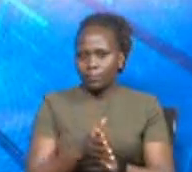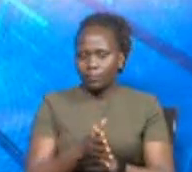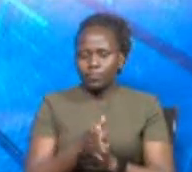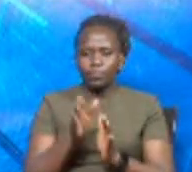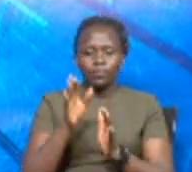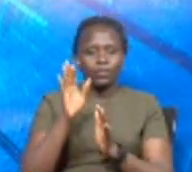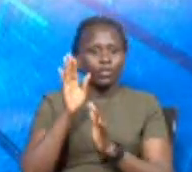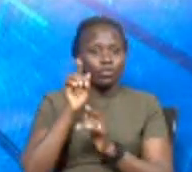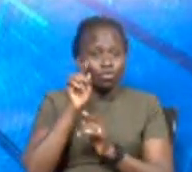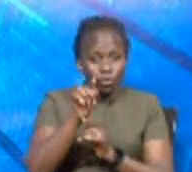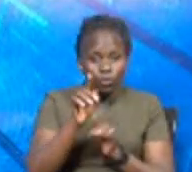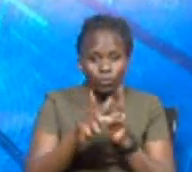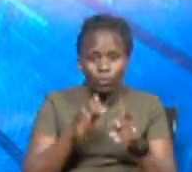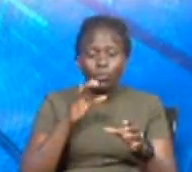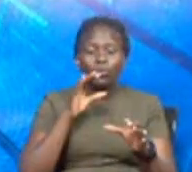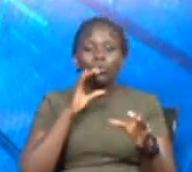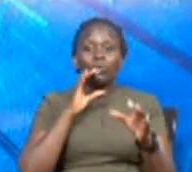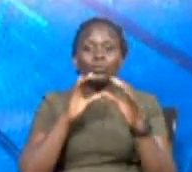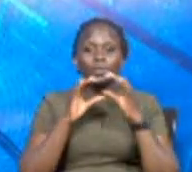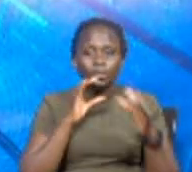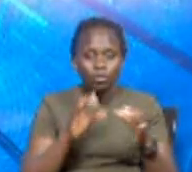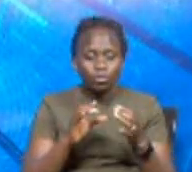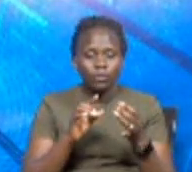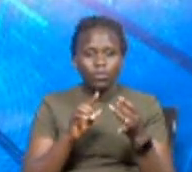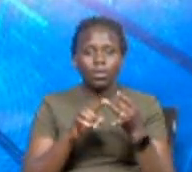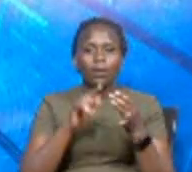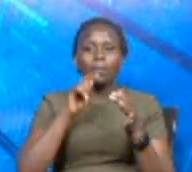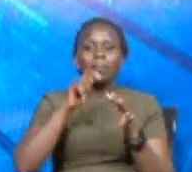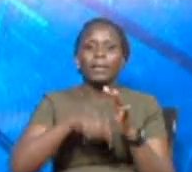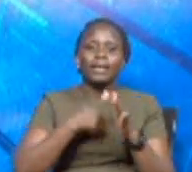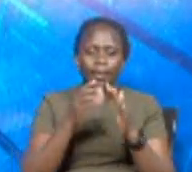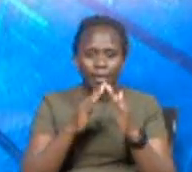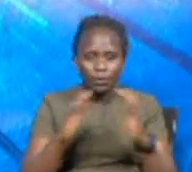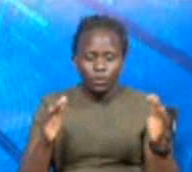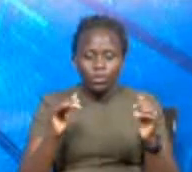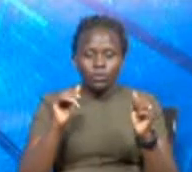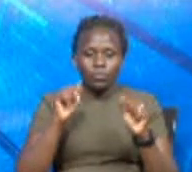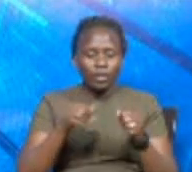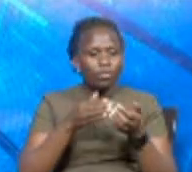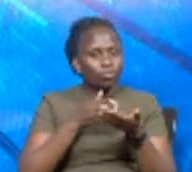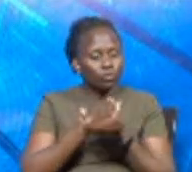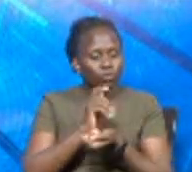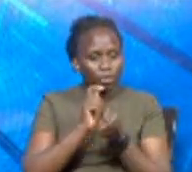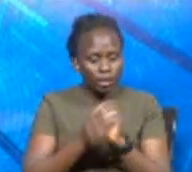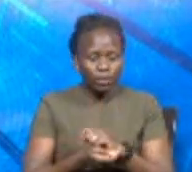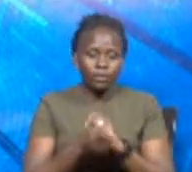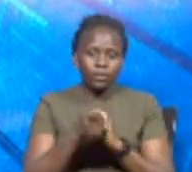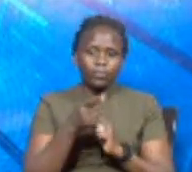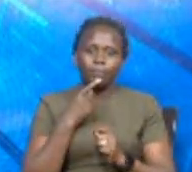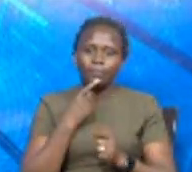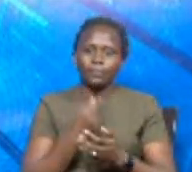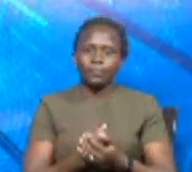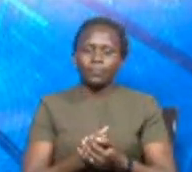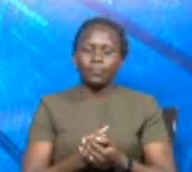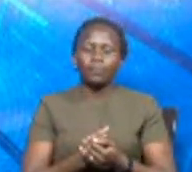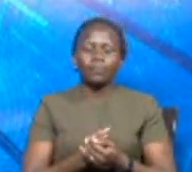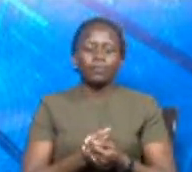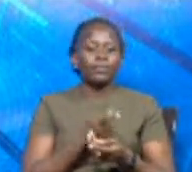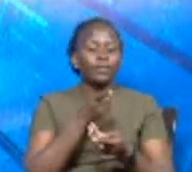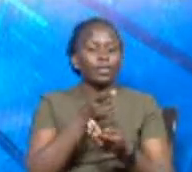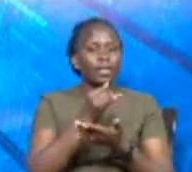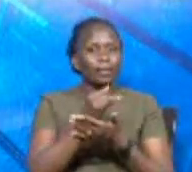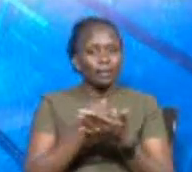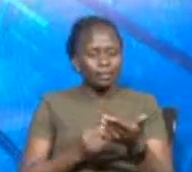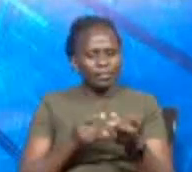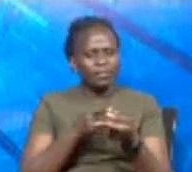communication, media houses need to come in to really demystify these things. So are these some of the things that you have